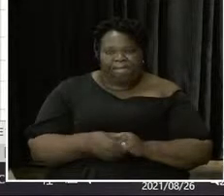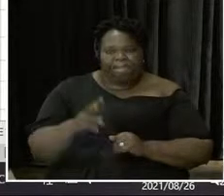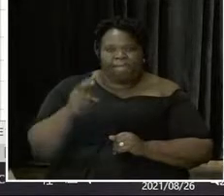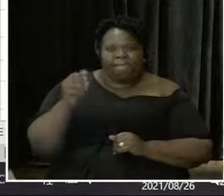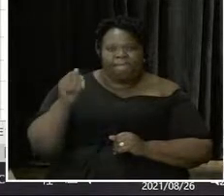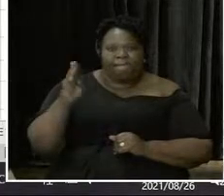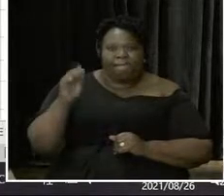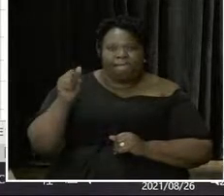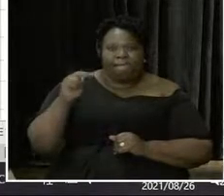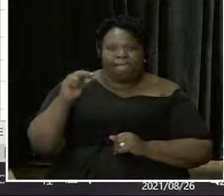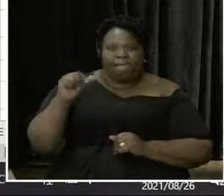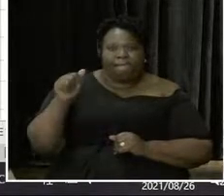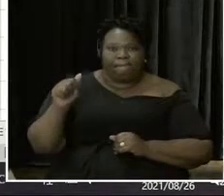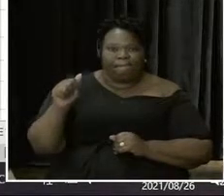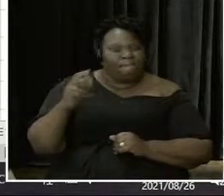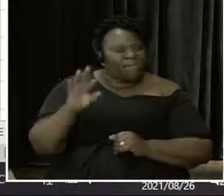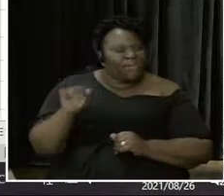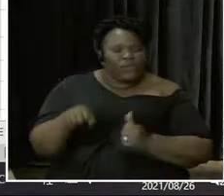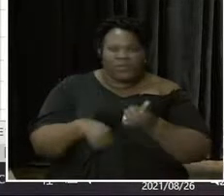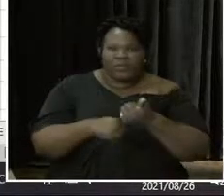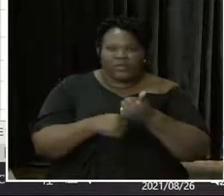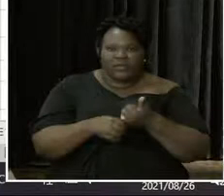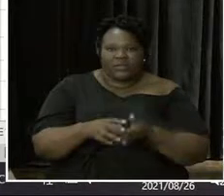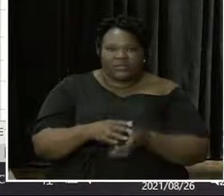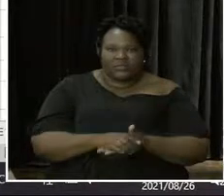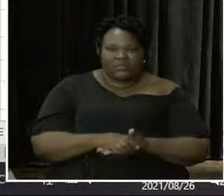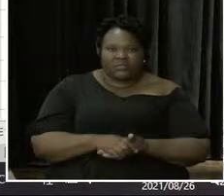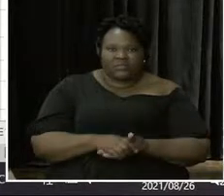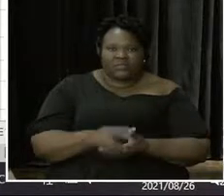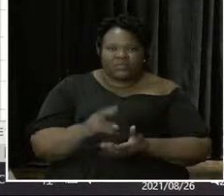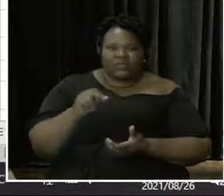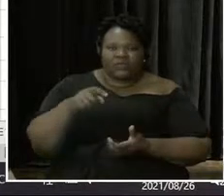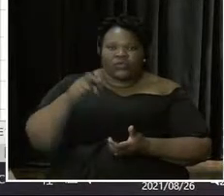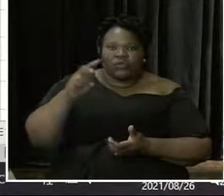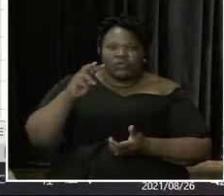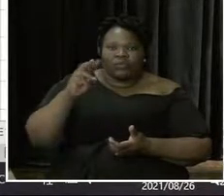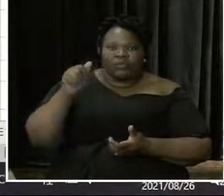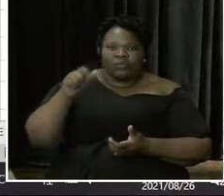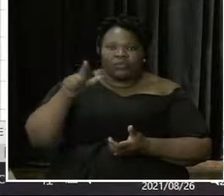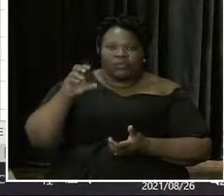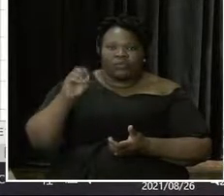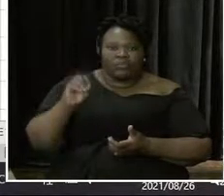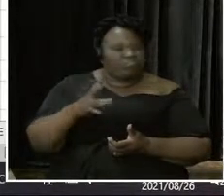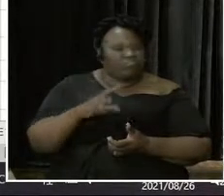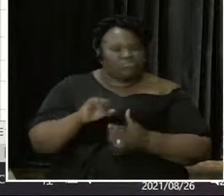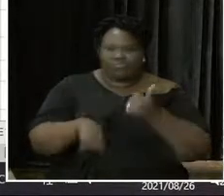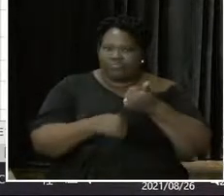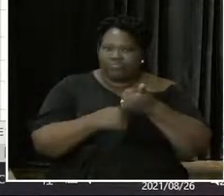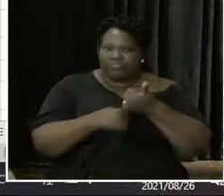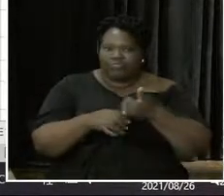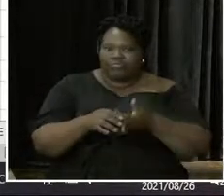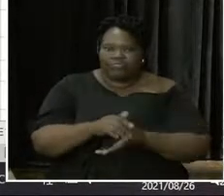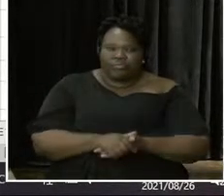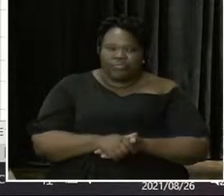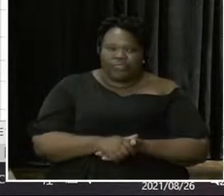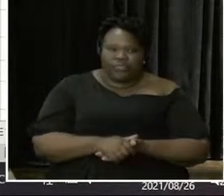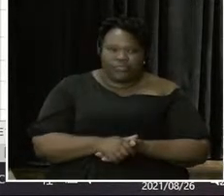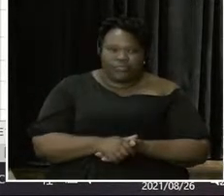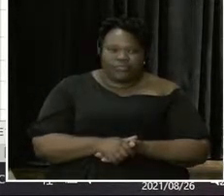Mabanga against. Councillor Ngumalo is against. Councillor Ngumalo is against.